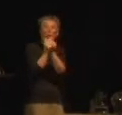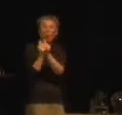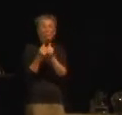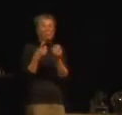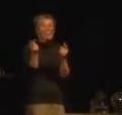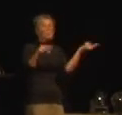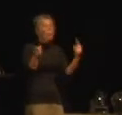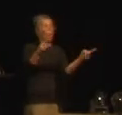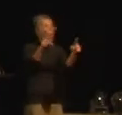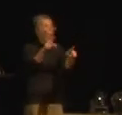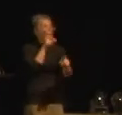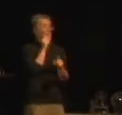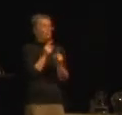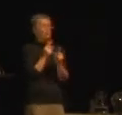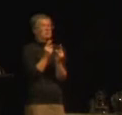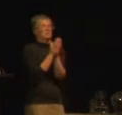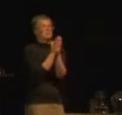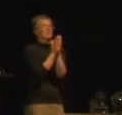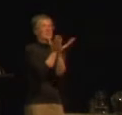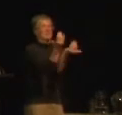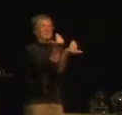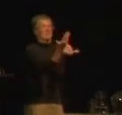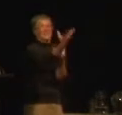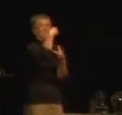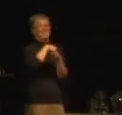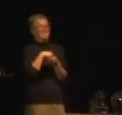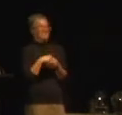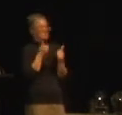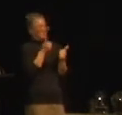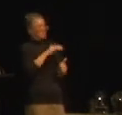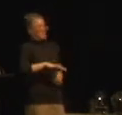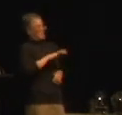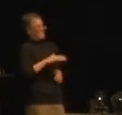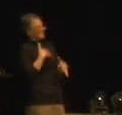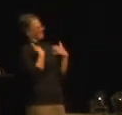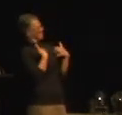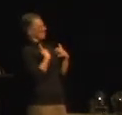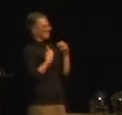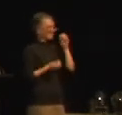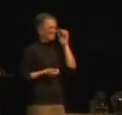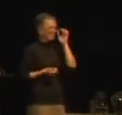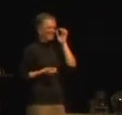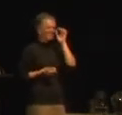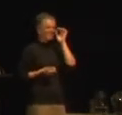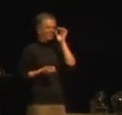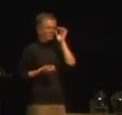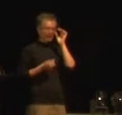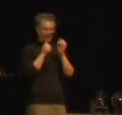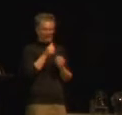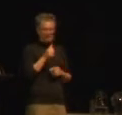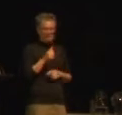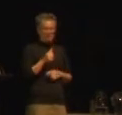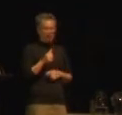more people to be doing this, so please join us. Come along with the ride. It's a great place. And two, even if there were three or